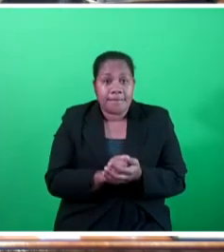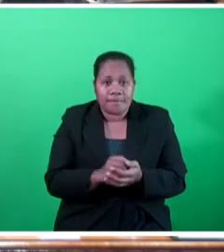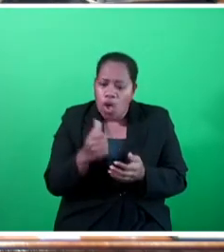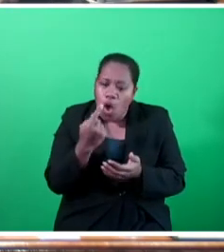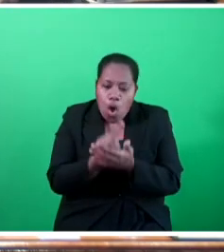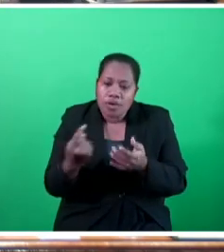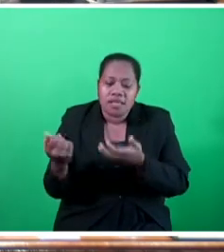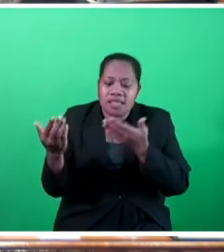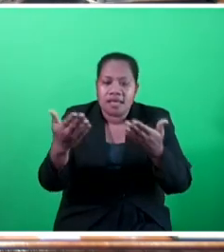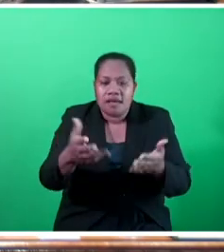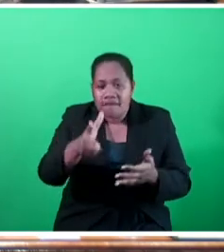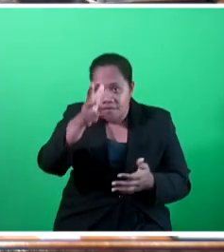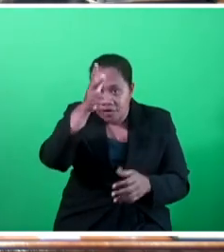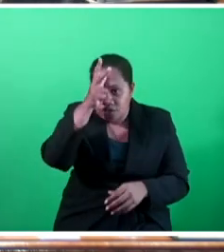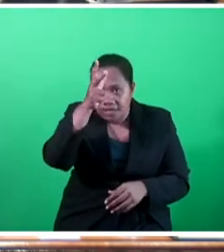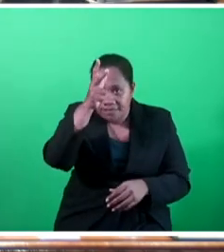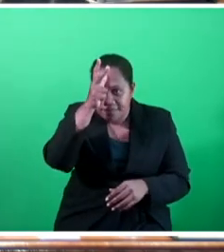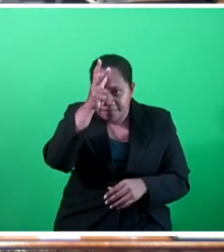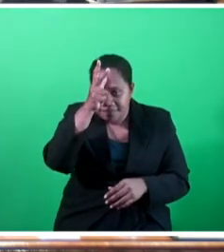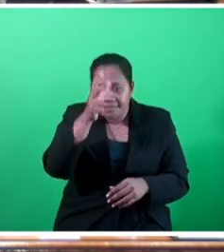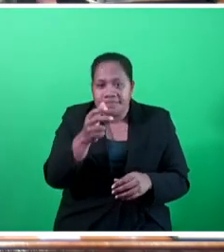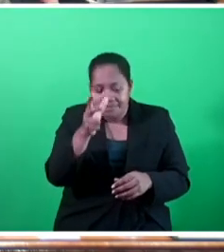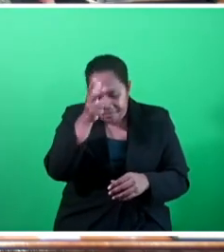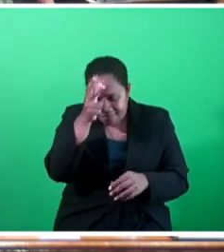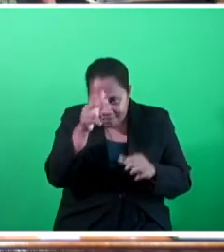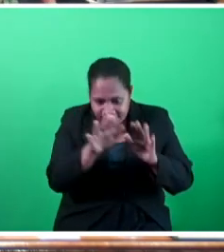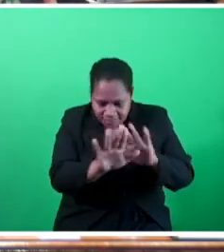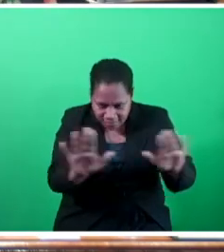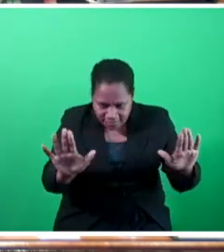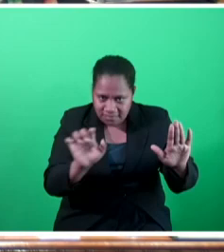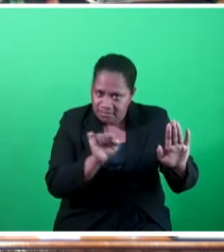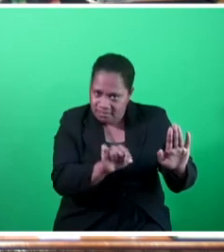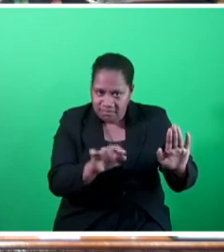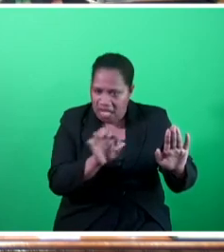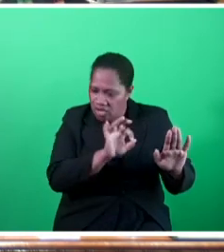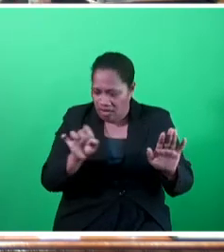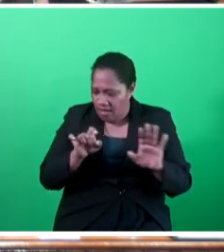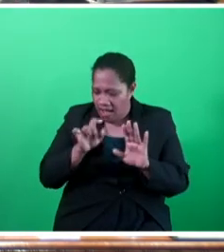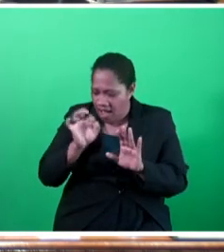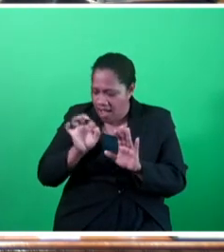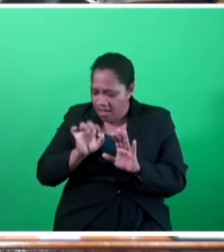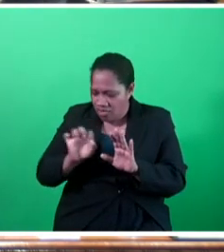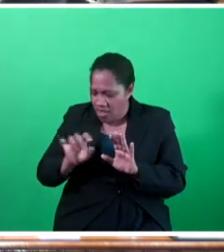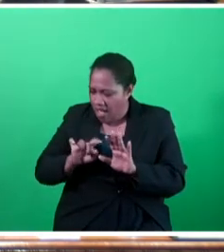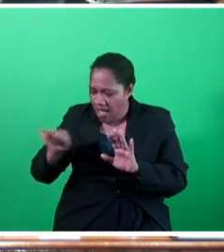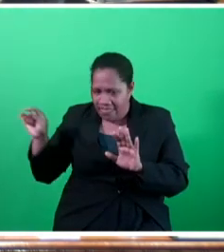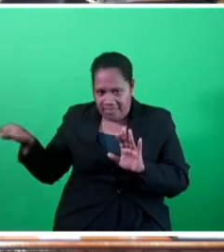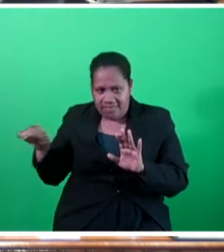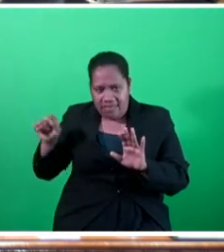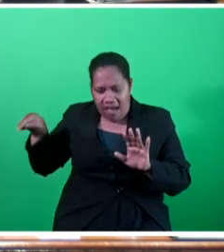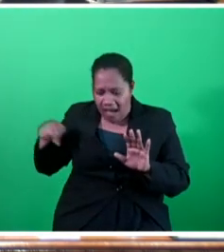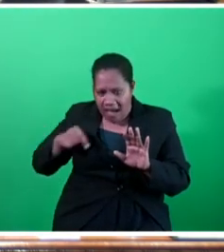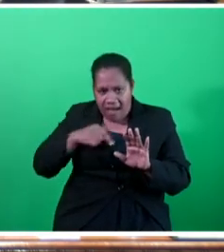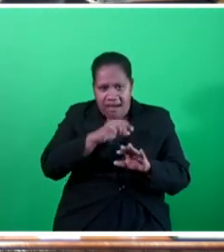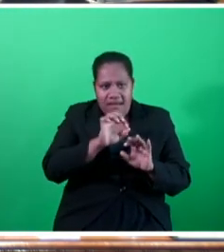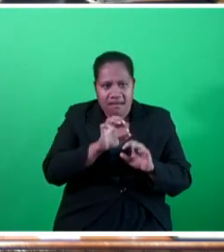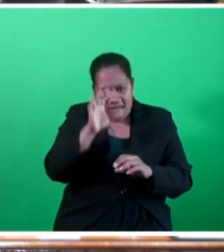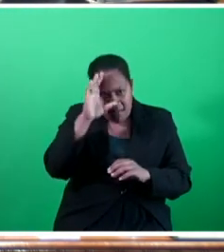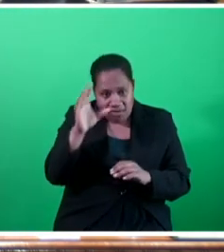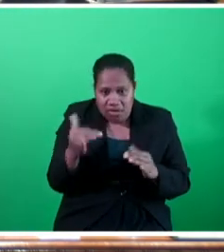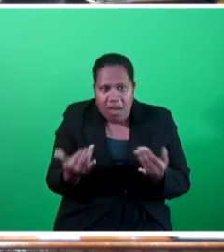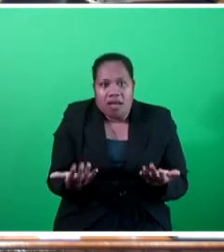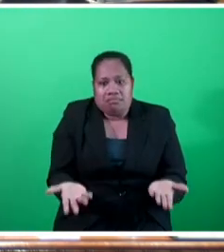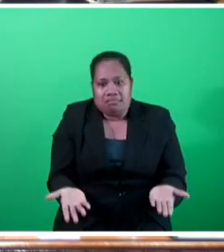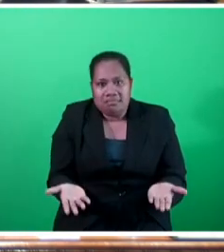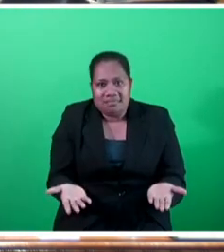territories outside France, into Fiji for this particular project. JICA has been very intrinsically involved in the work that's been carried